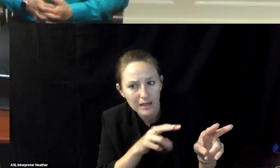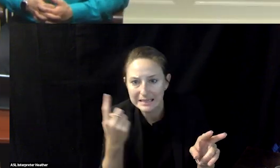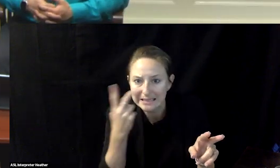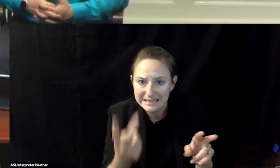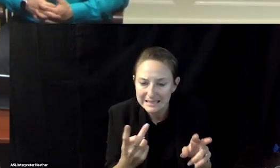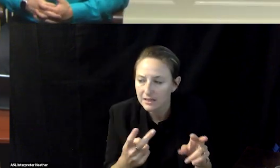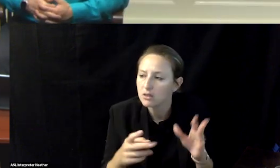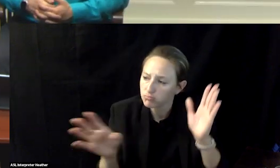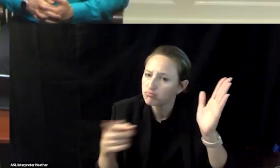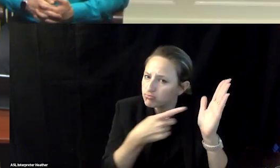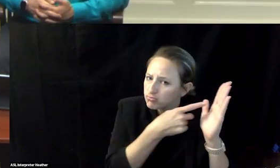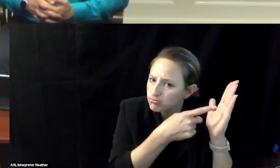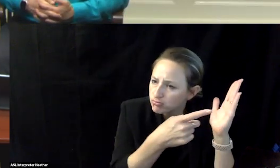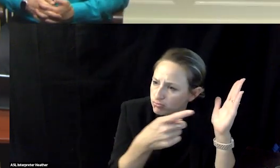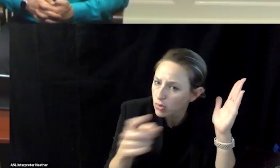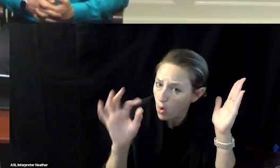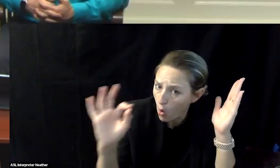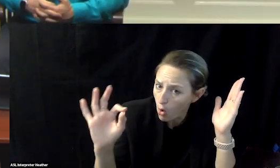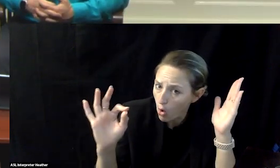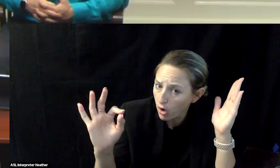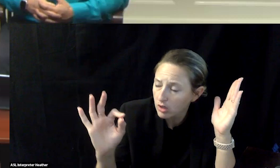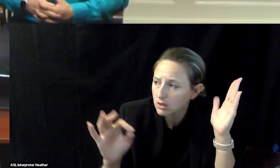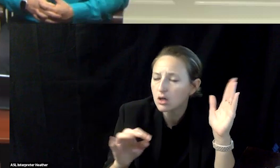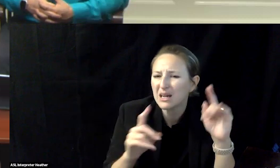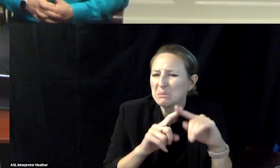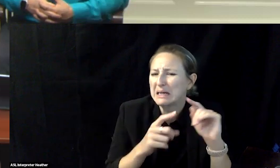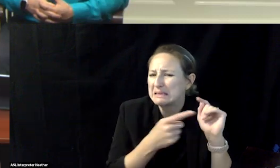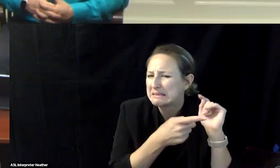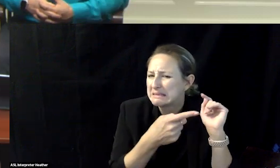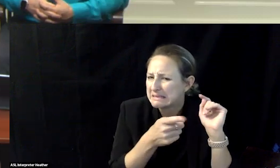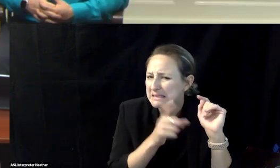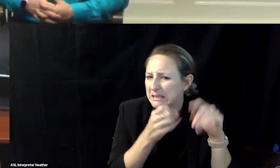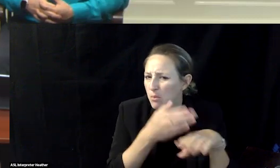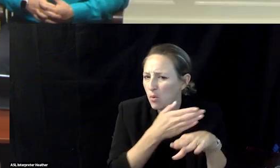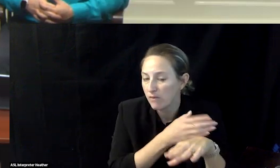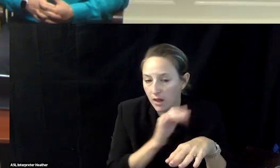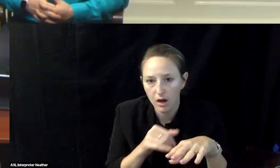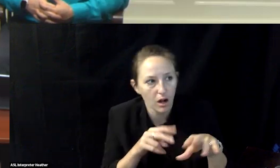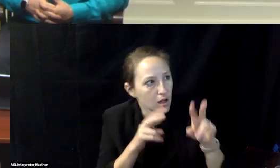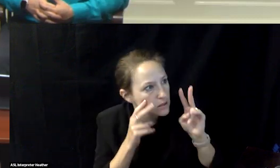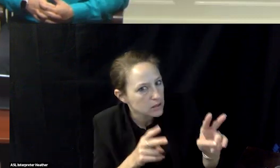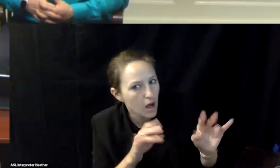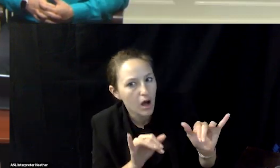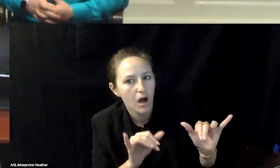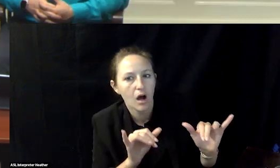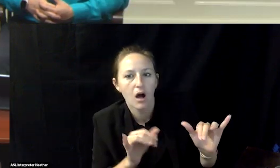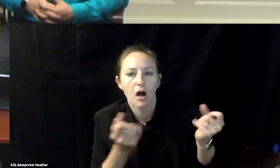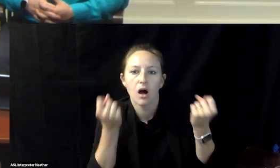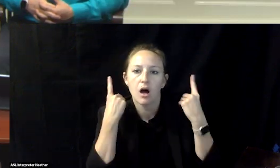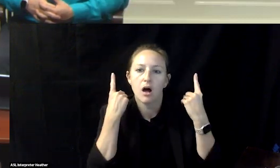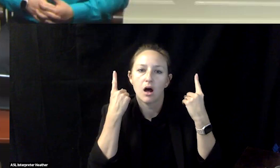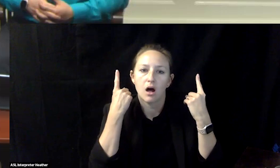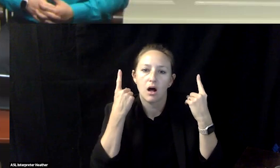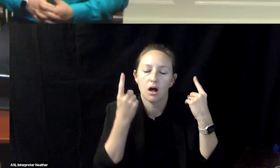stuff that might need some love, when they see that, that's the lights on moment where they go,